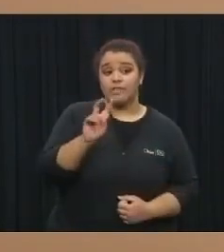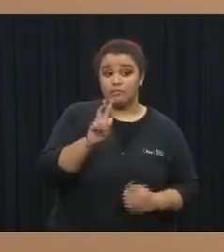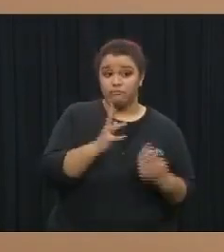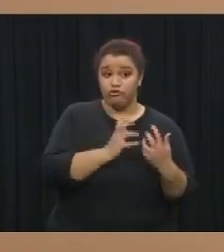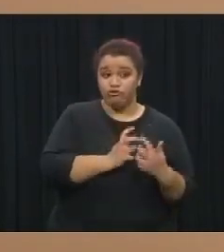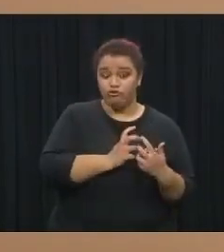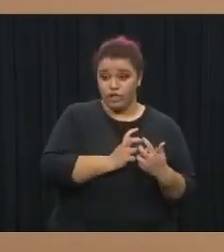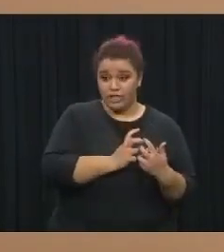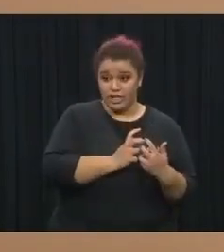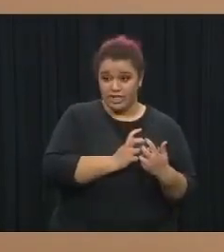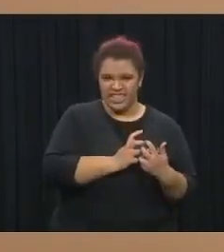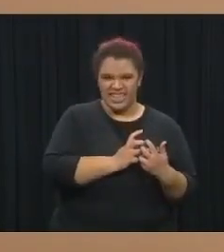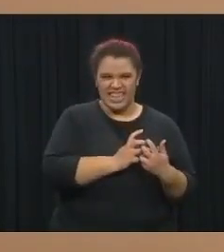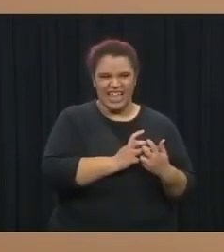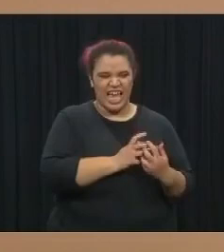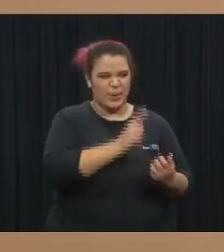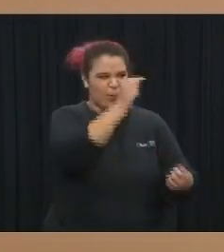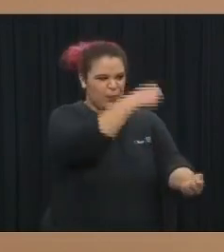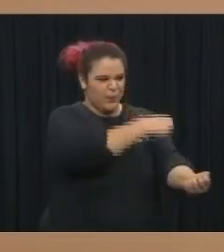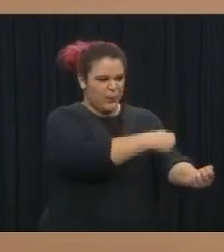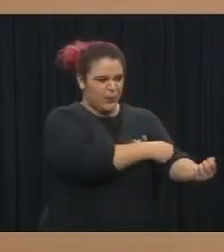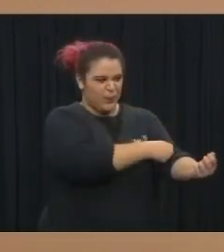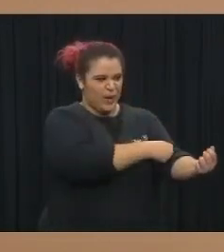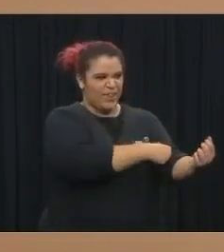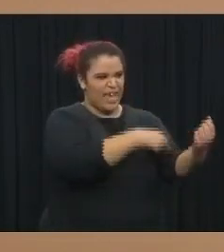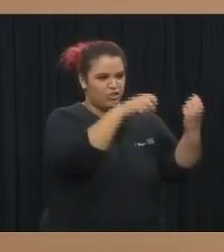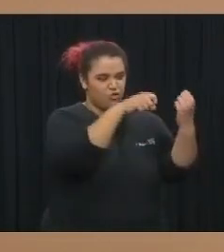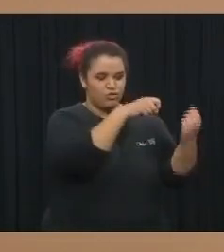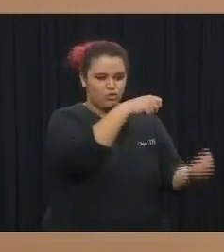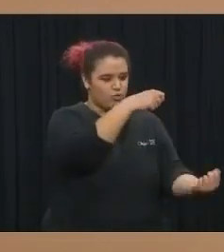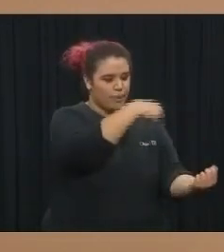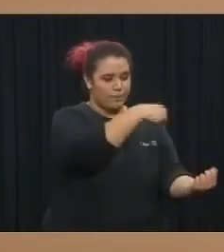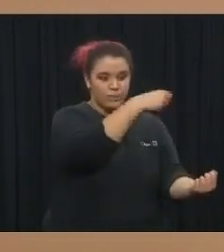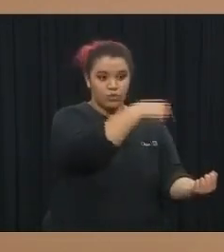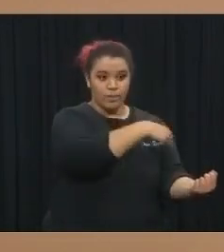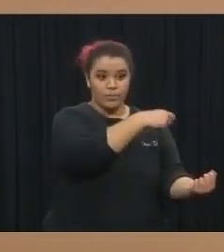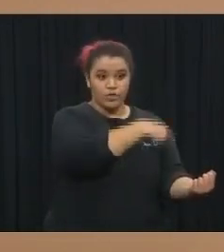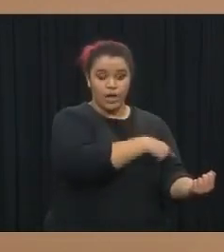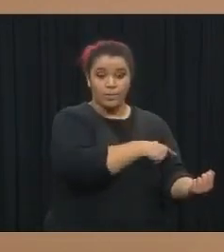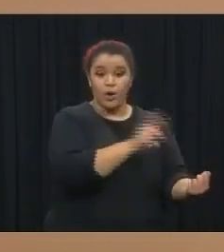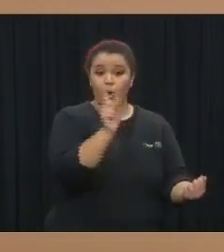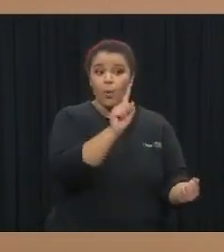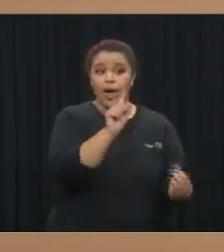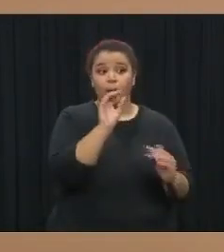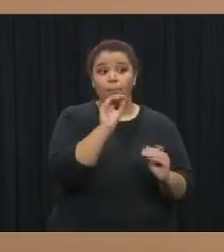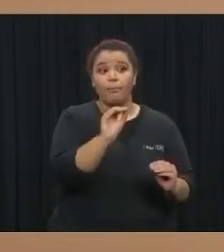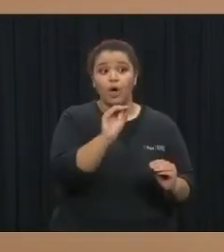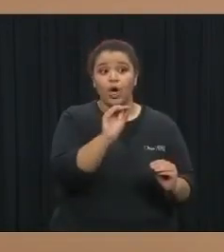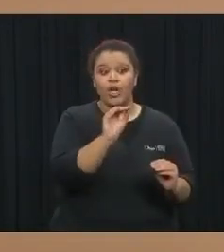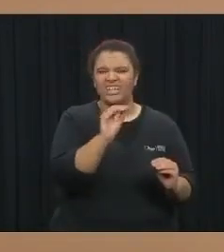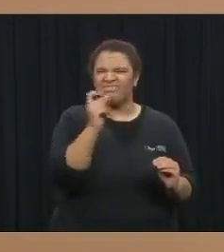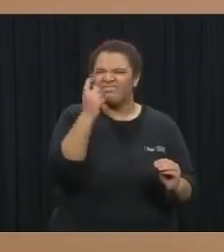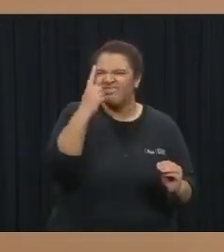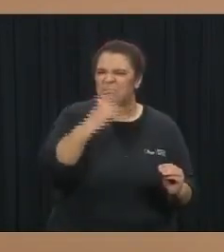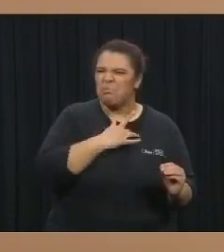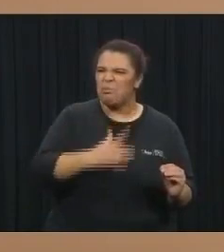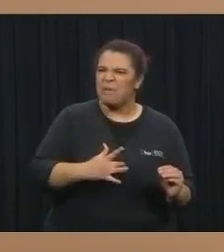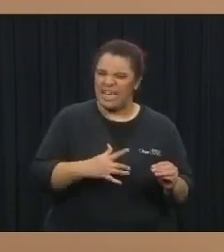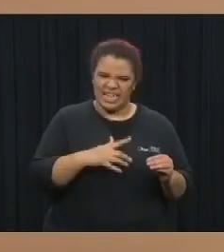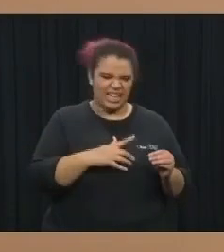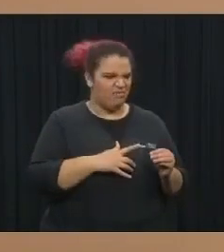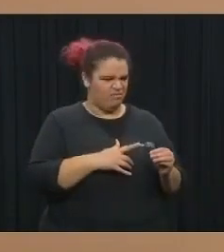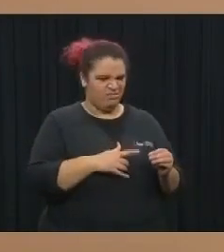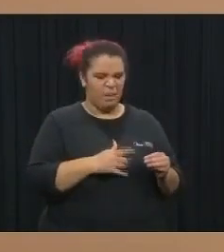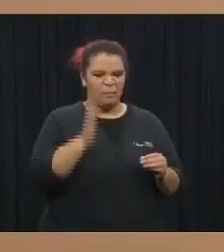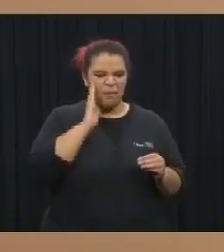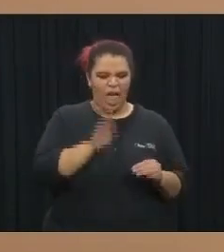machines, the IV drips, outside the door of the room so that people didn't have to gown up and go in to make the adjustments. And there are a lot of